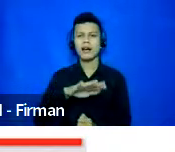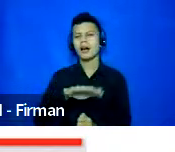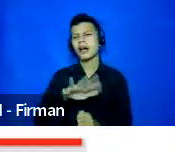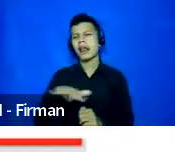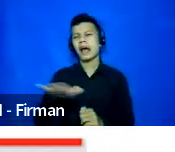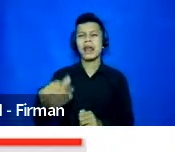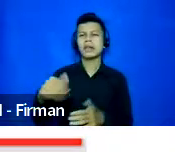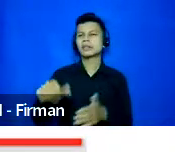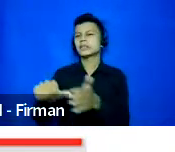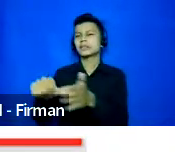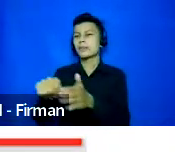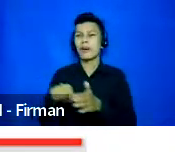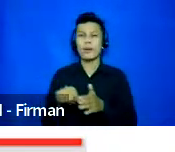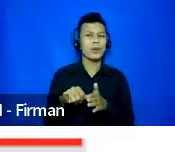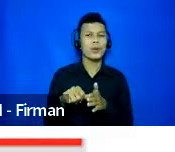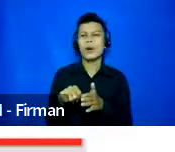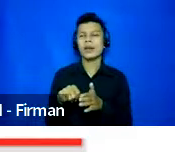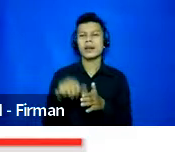do their schoolwork.